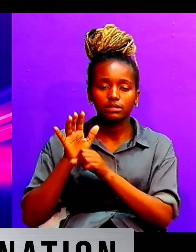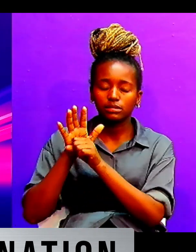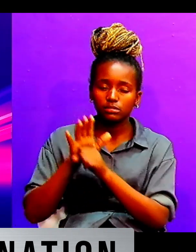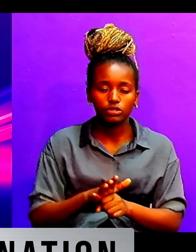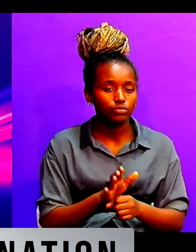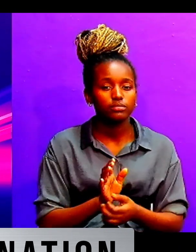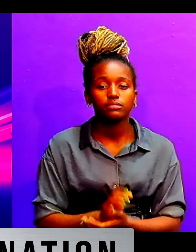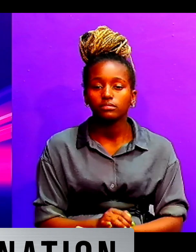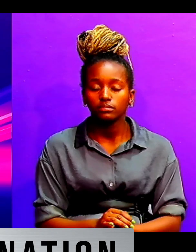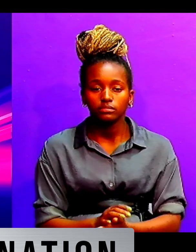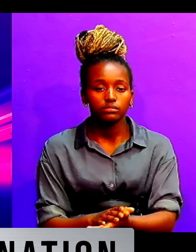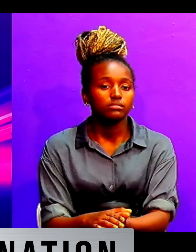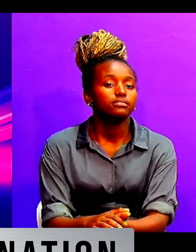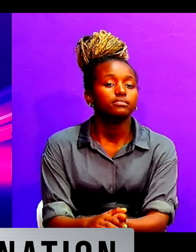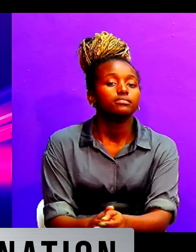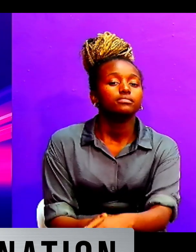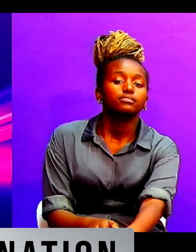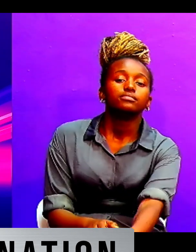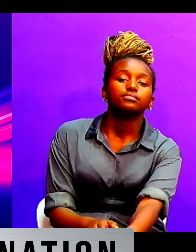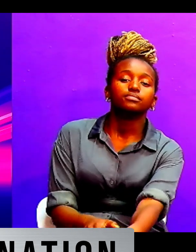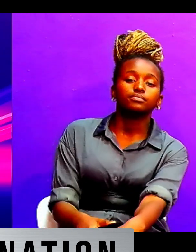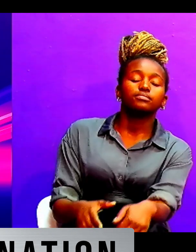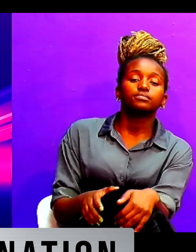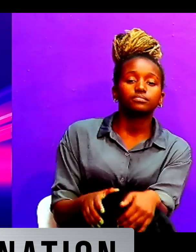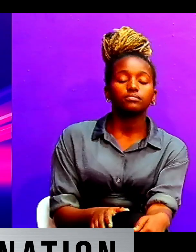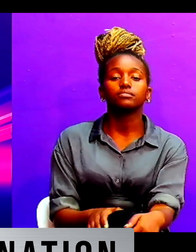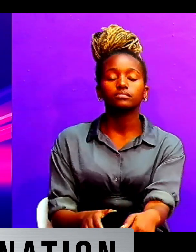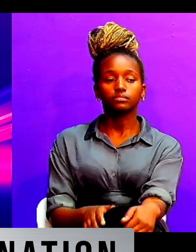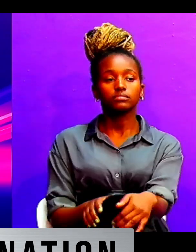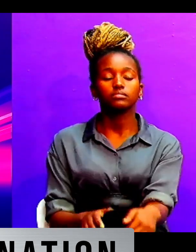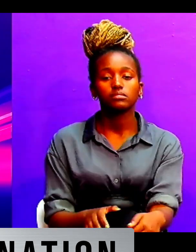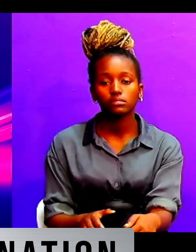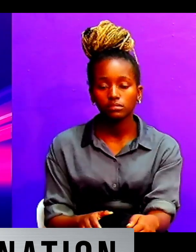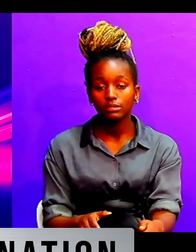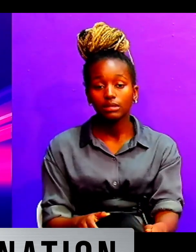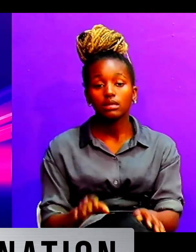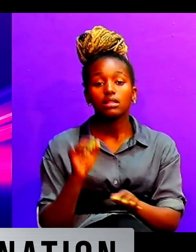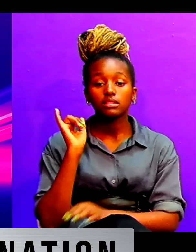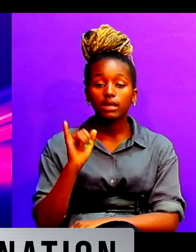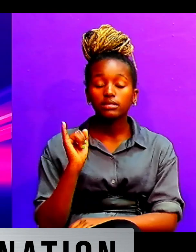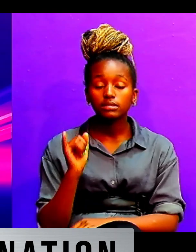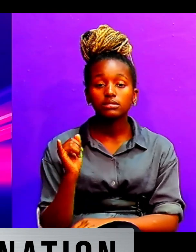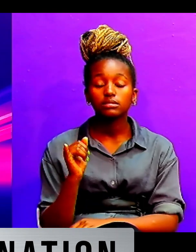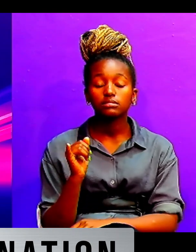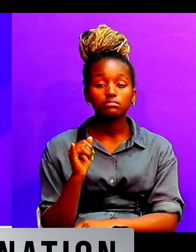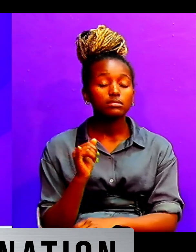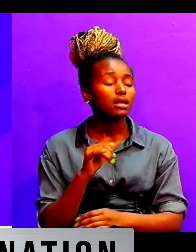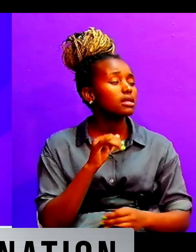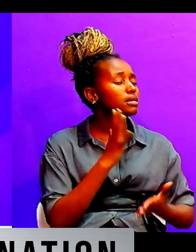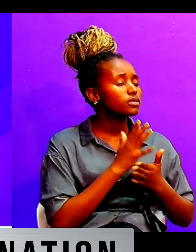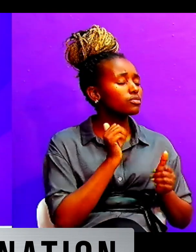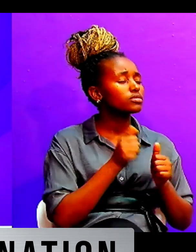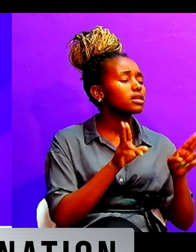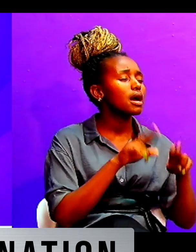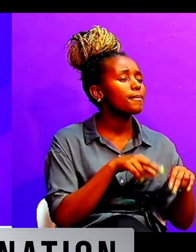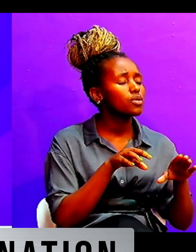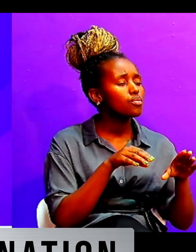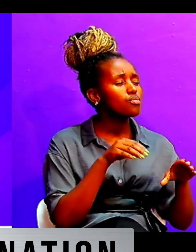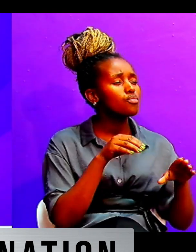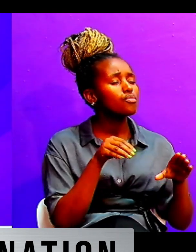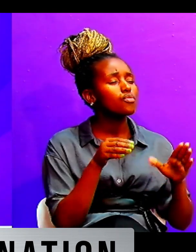of ODM's experience. Yes. Tim Wanyonyi. Actually, that was pure discrimination on... Kapigade.